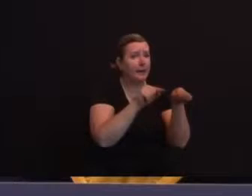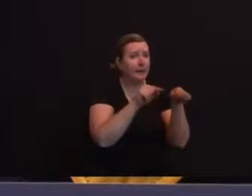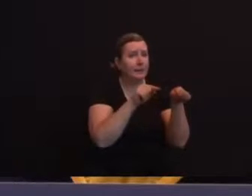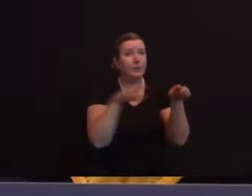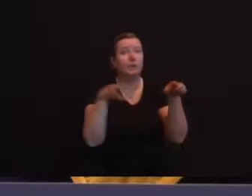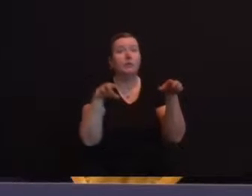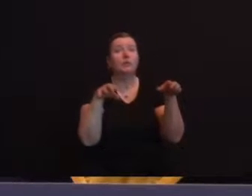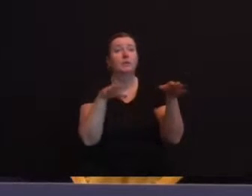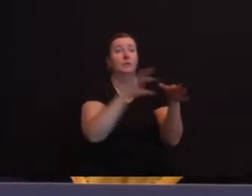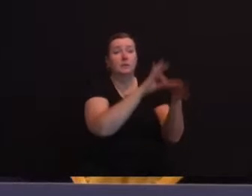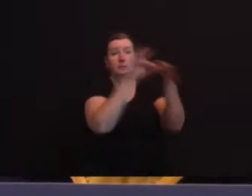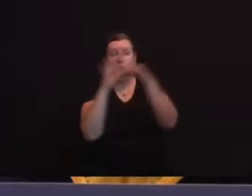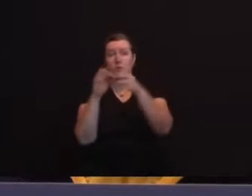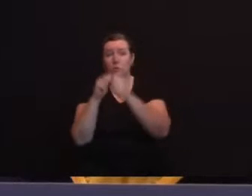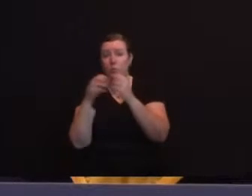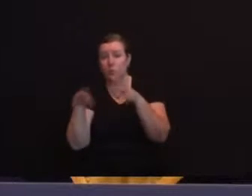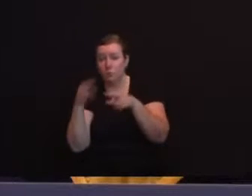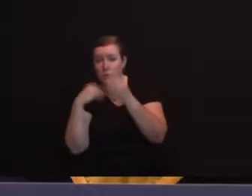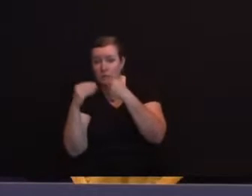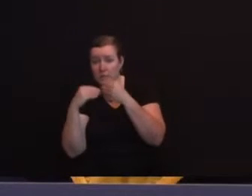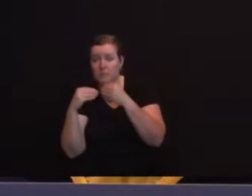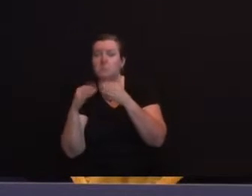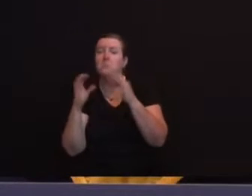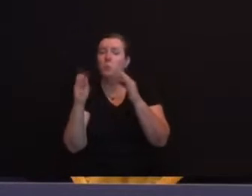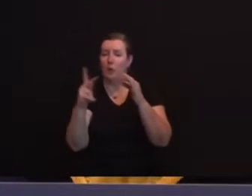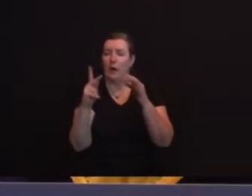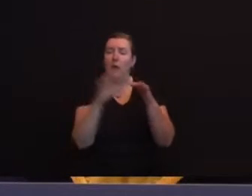Dustin, good afternoon.